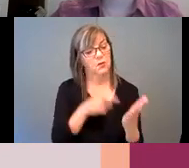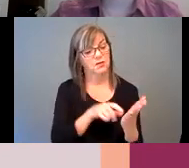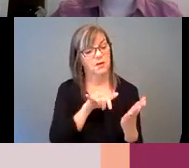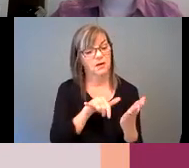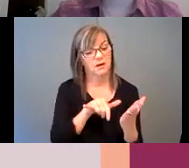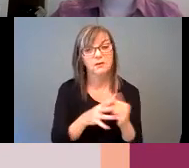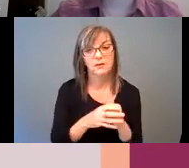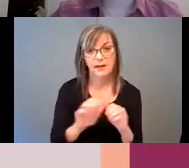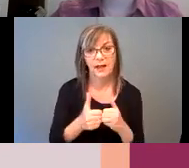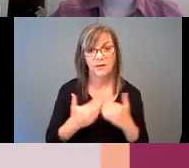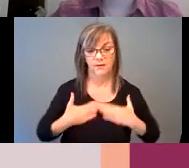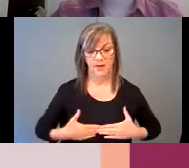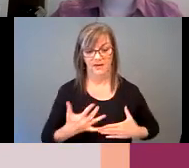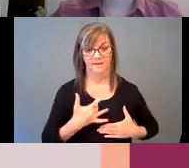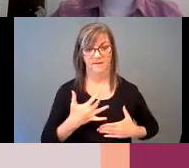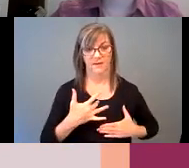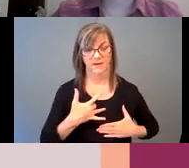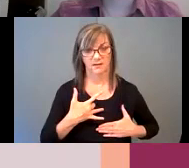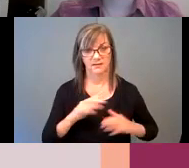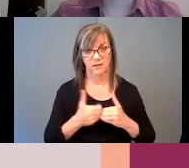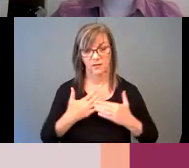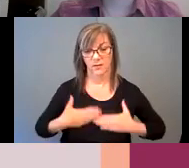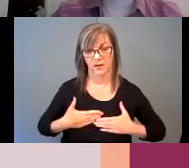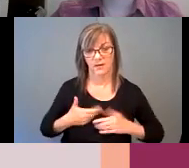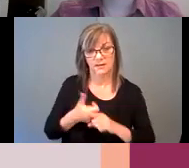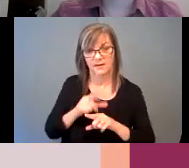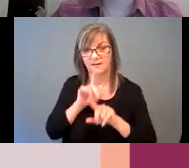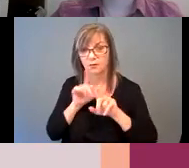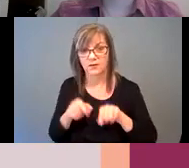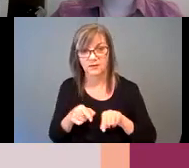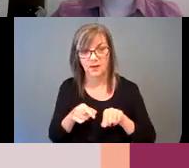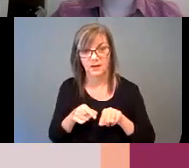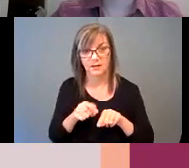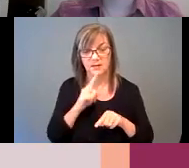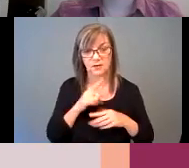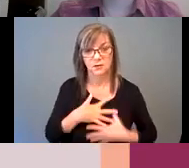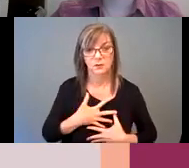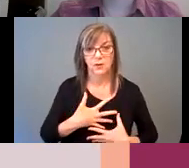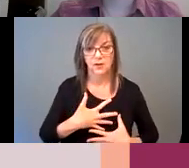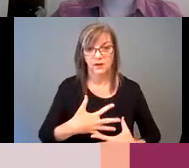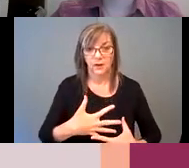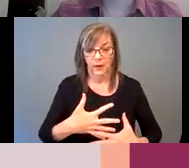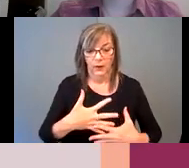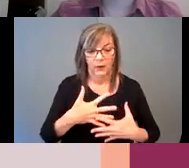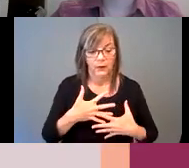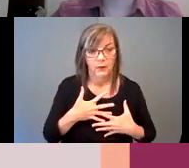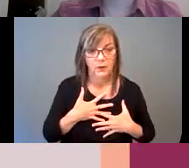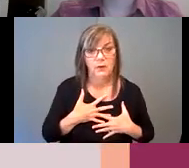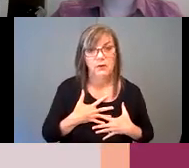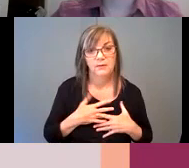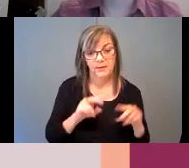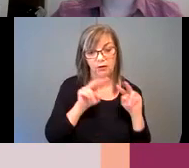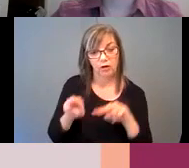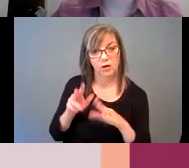of how your body feels and responds to deep belly breathing. So maybe even going on YouTube and looking